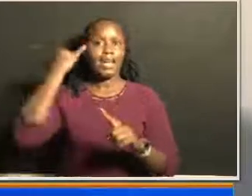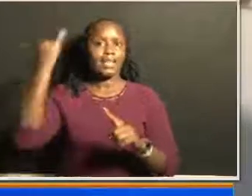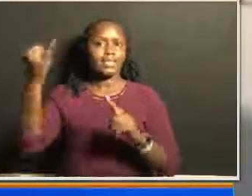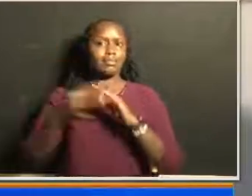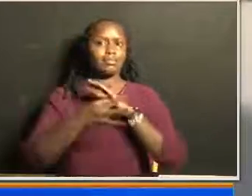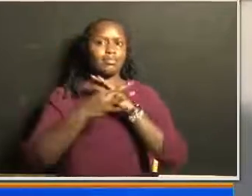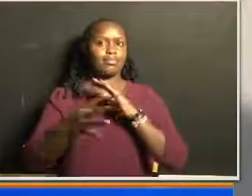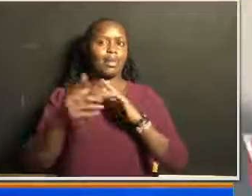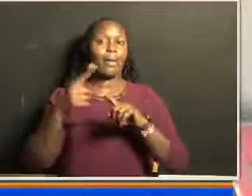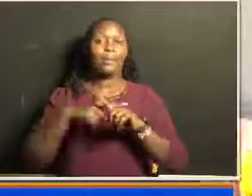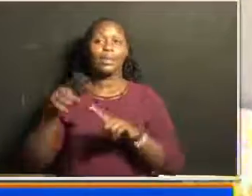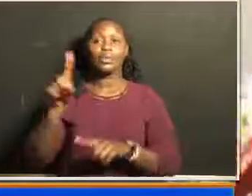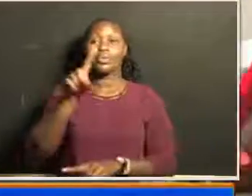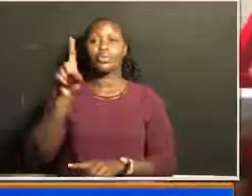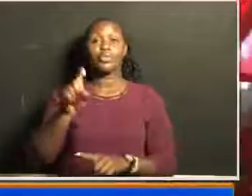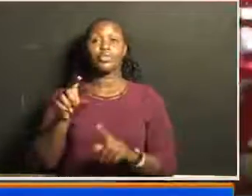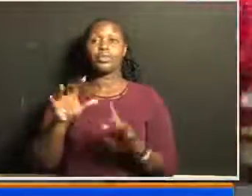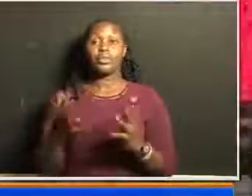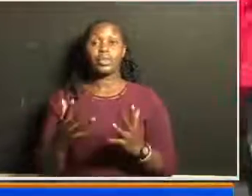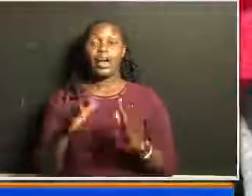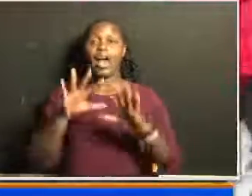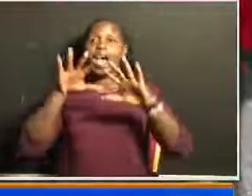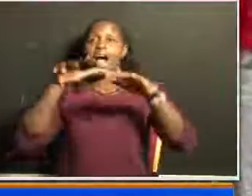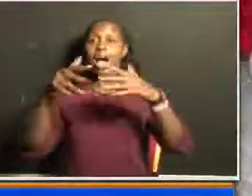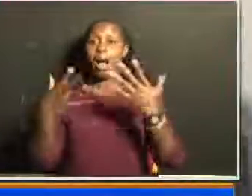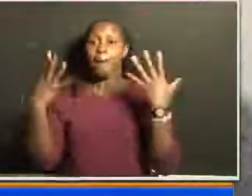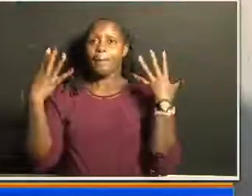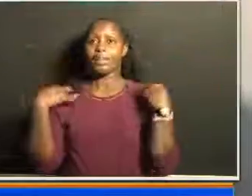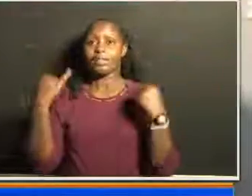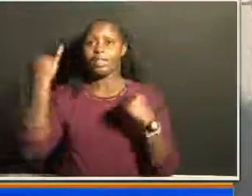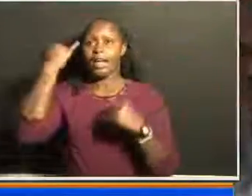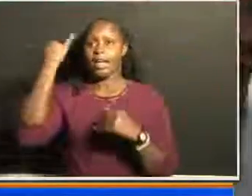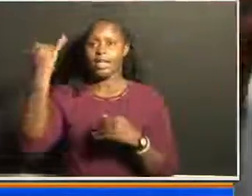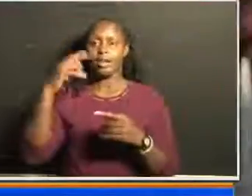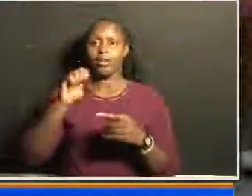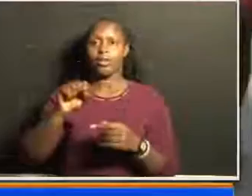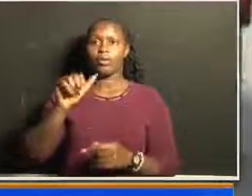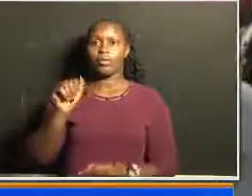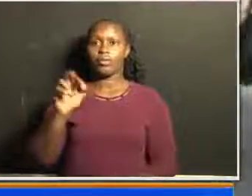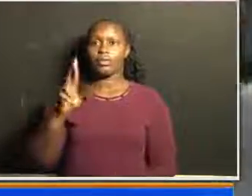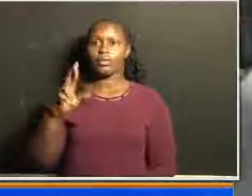the question remains, how practical is the idea of surrogacy?